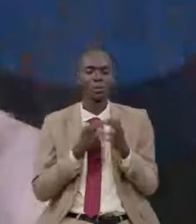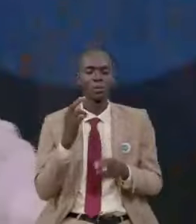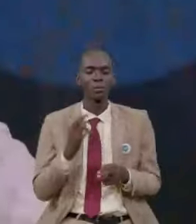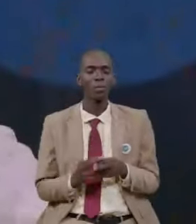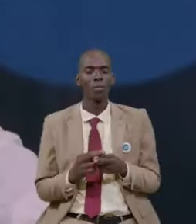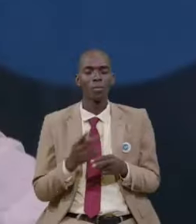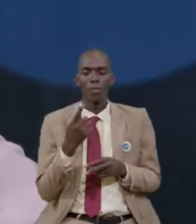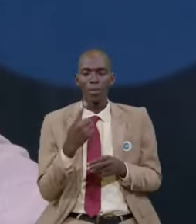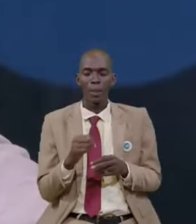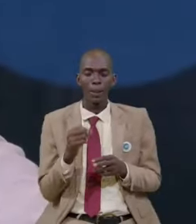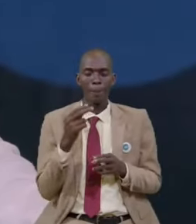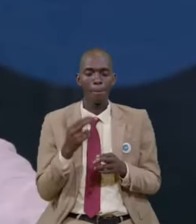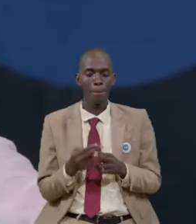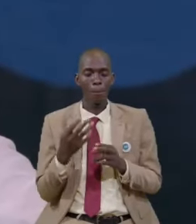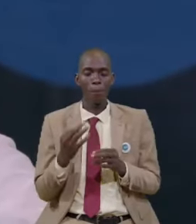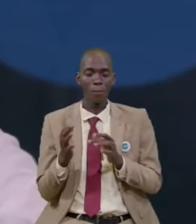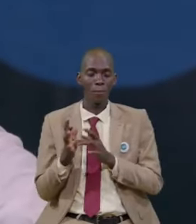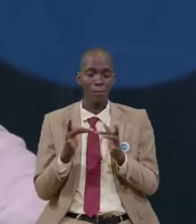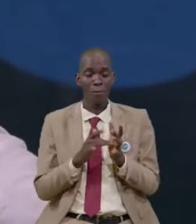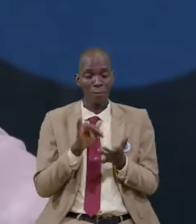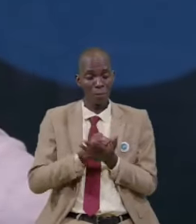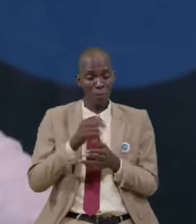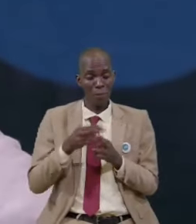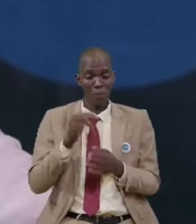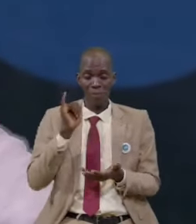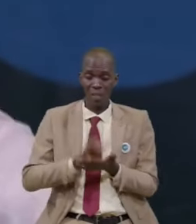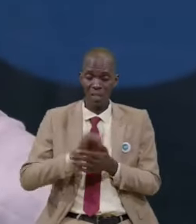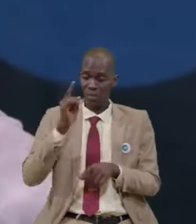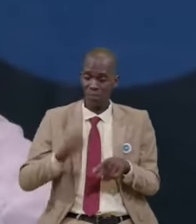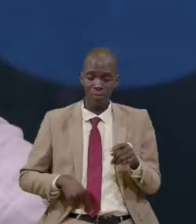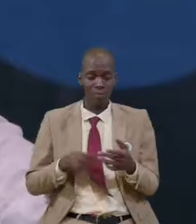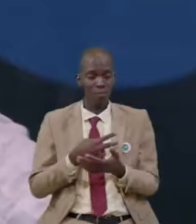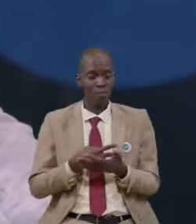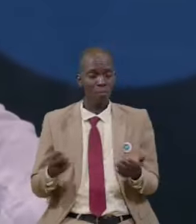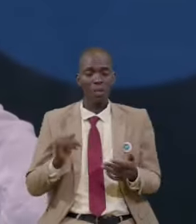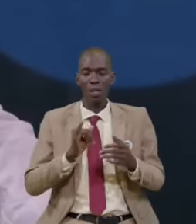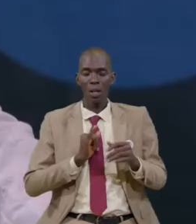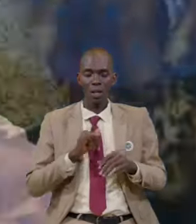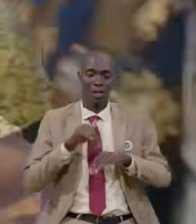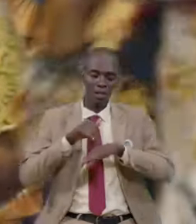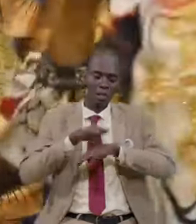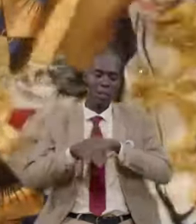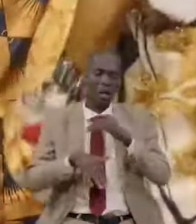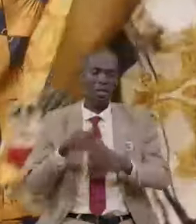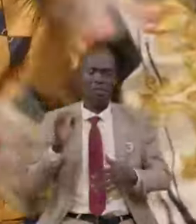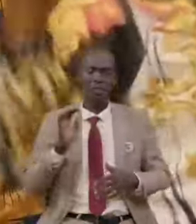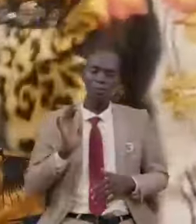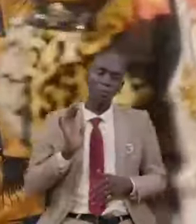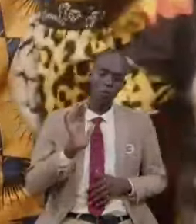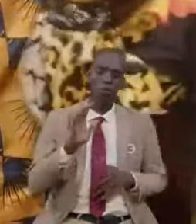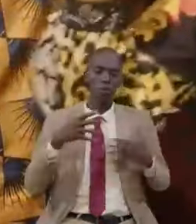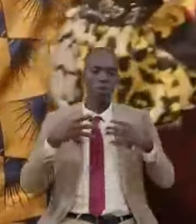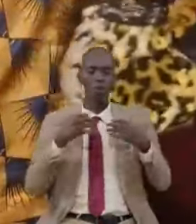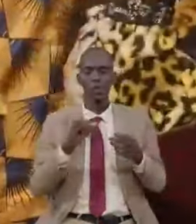Jesus, that name that can never fail, I send forth your healing to you right now. Amen. Your